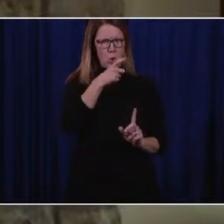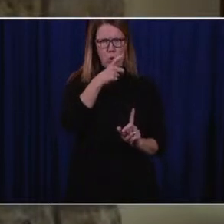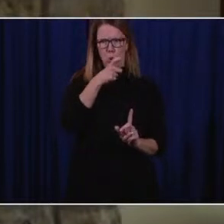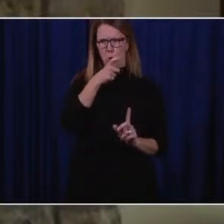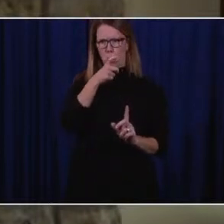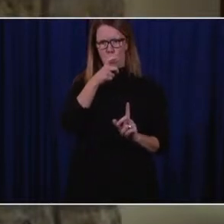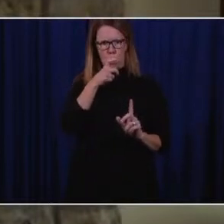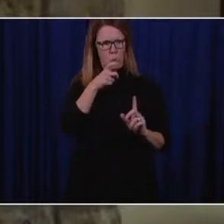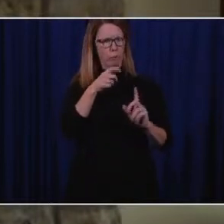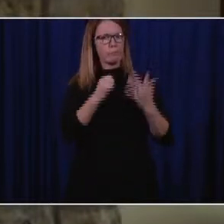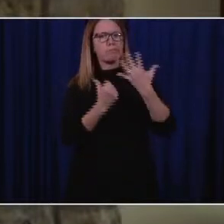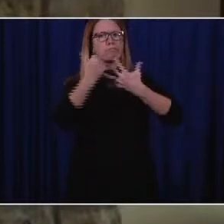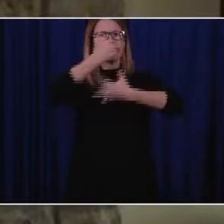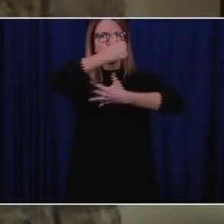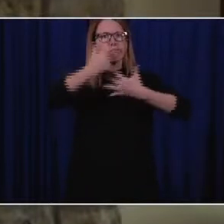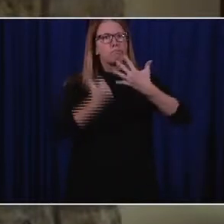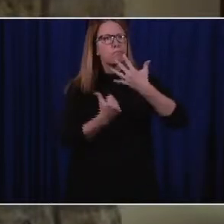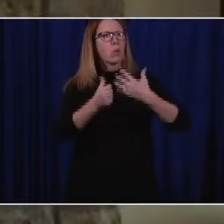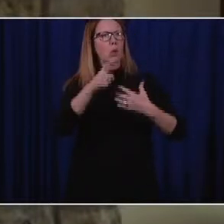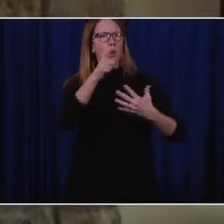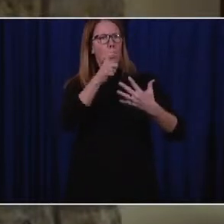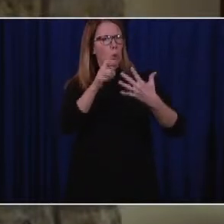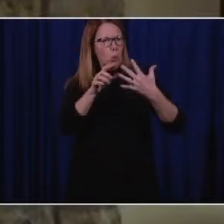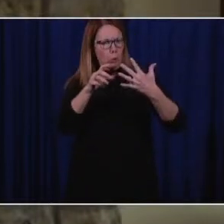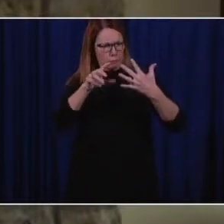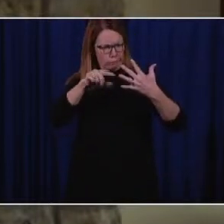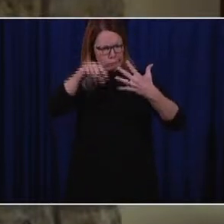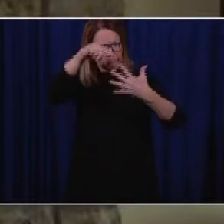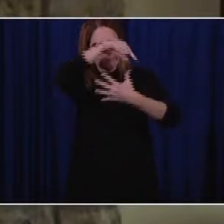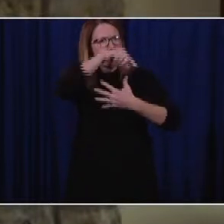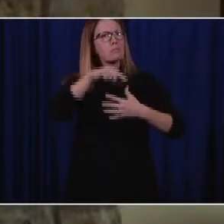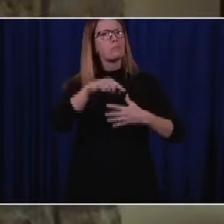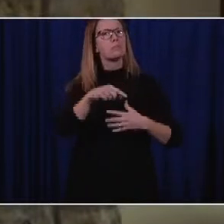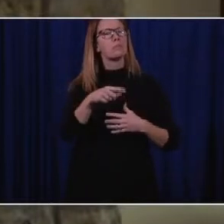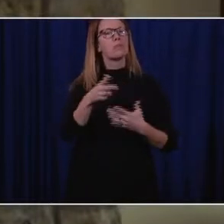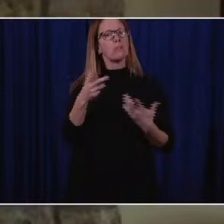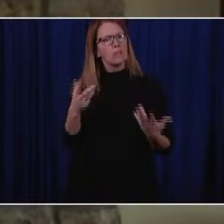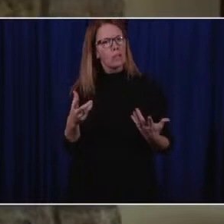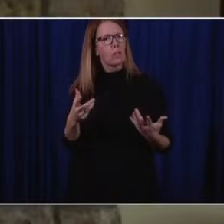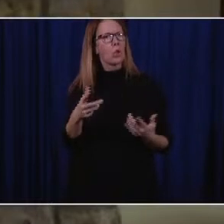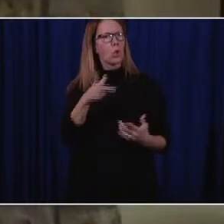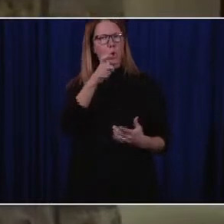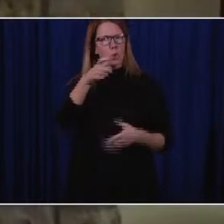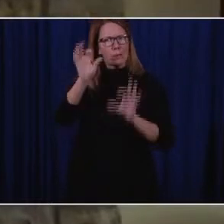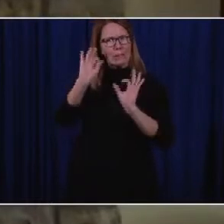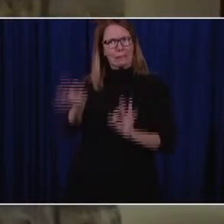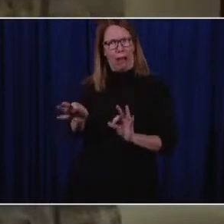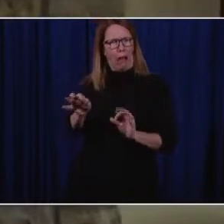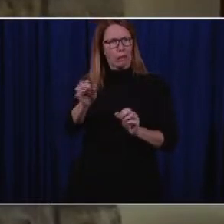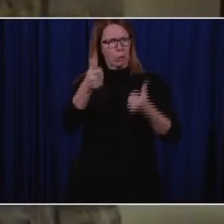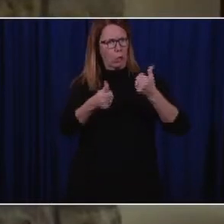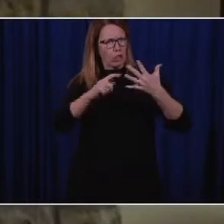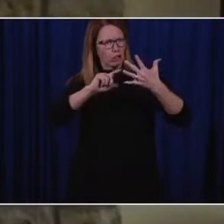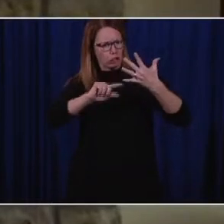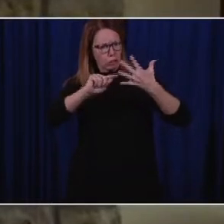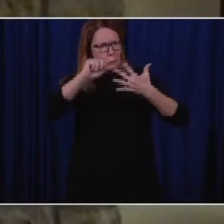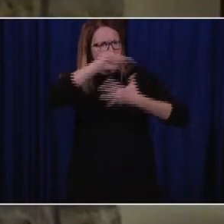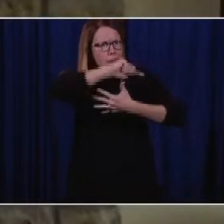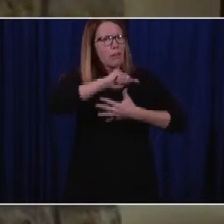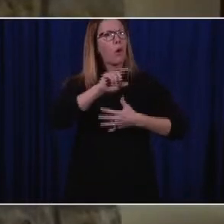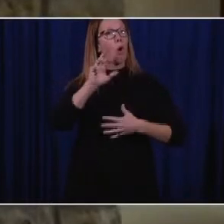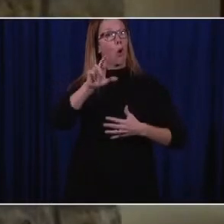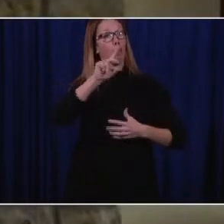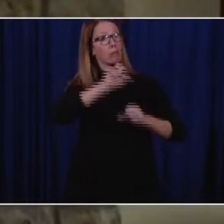which tier. Does the state decide what the tiers look like, or is it that national body that Dr.